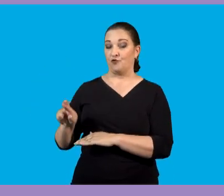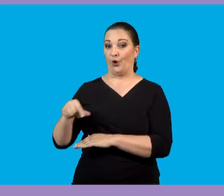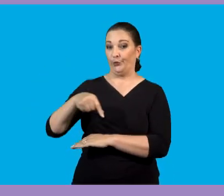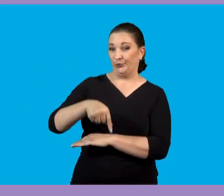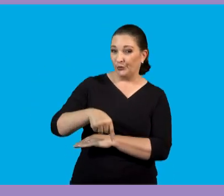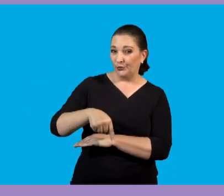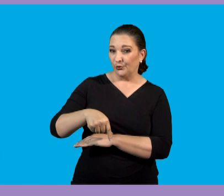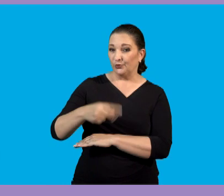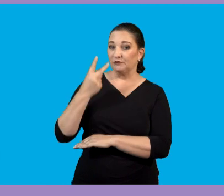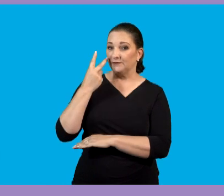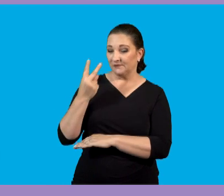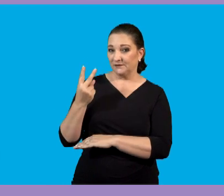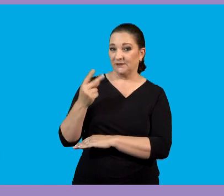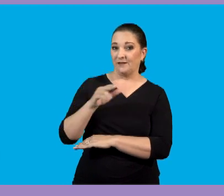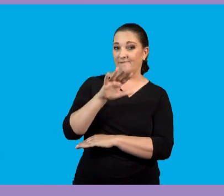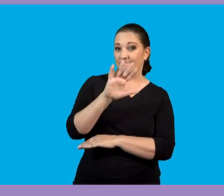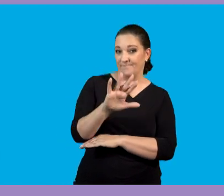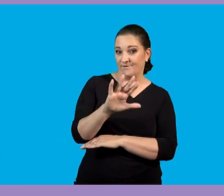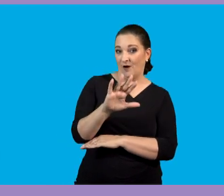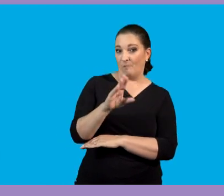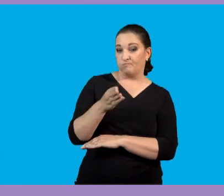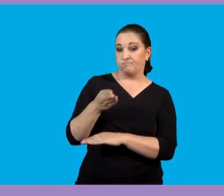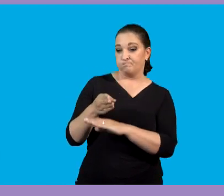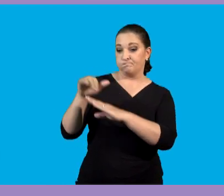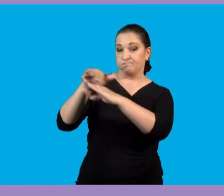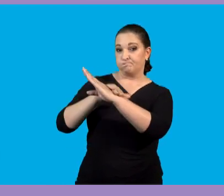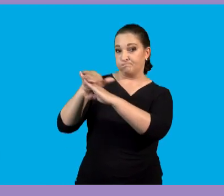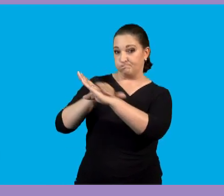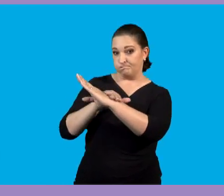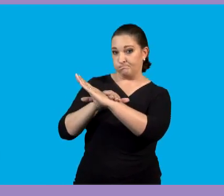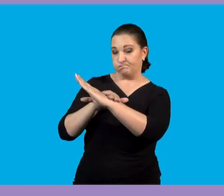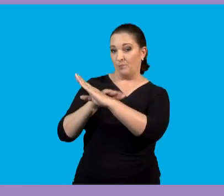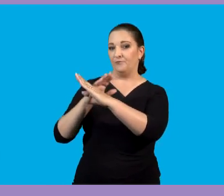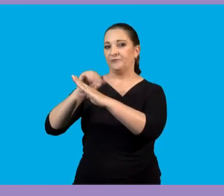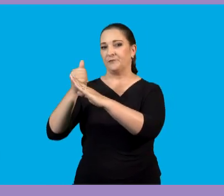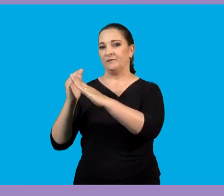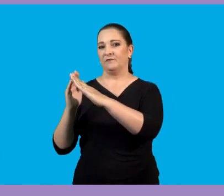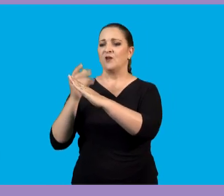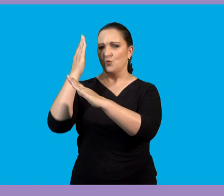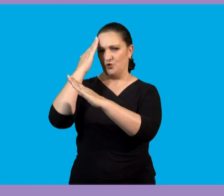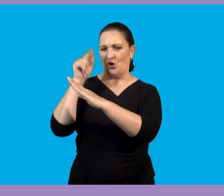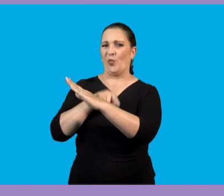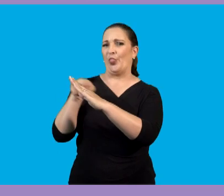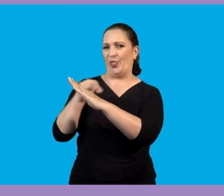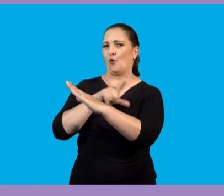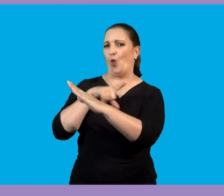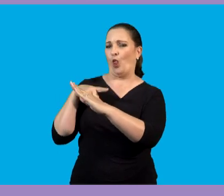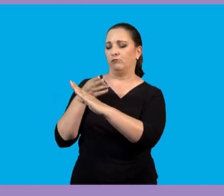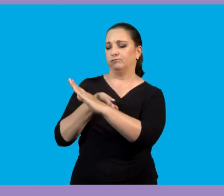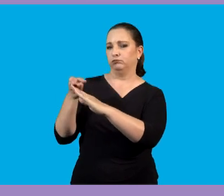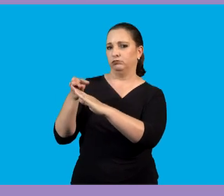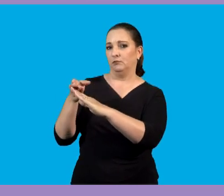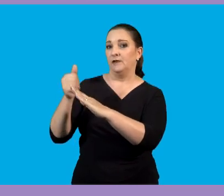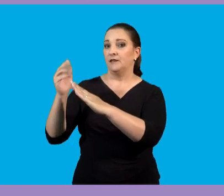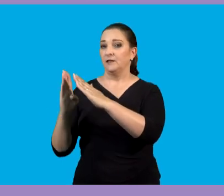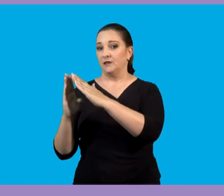triangle PRQ has measurements of 5 centimeters, which is our hypotenuse, and we've already identified that as the longest side. Then